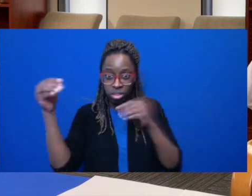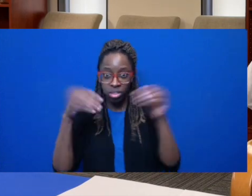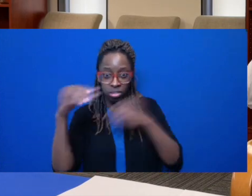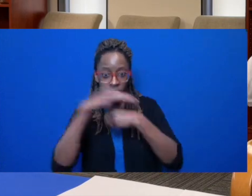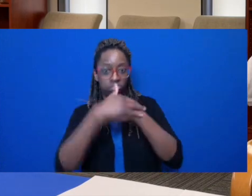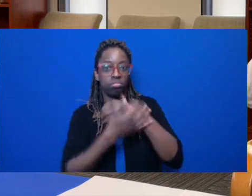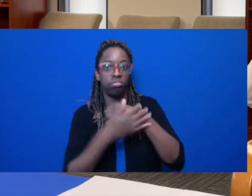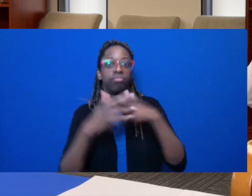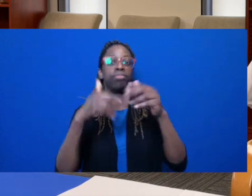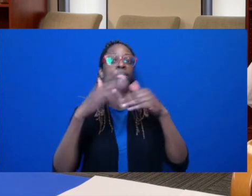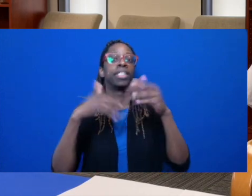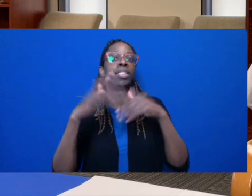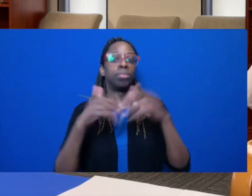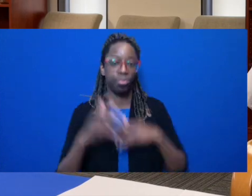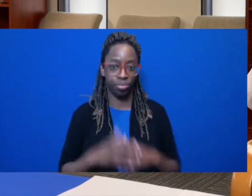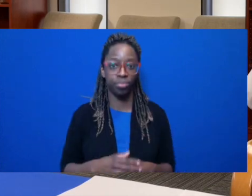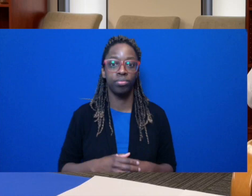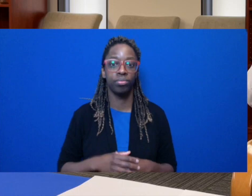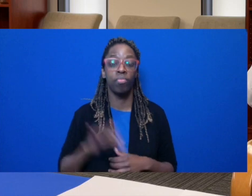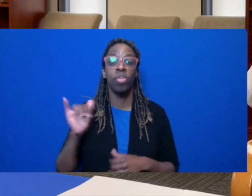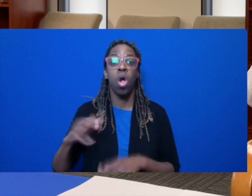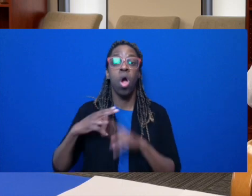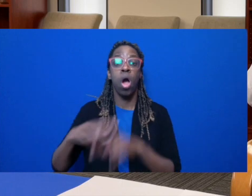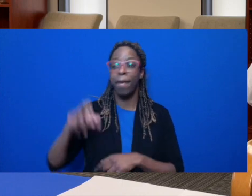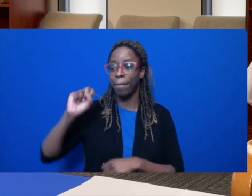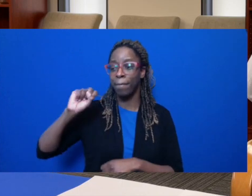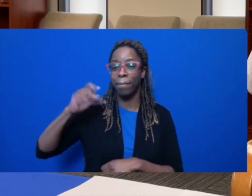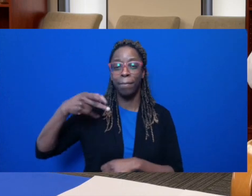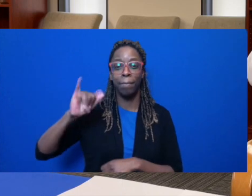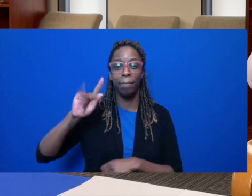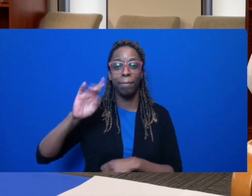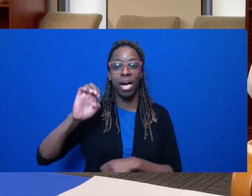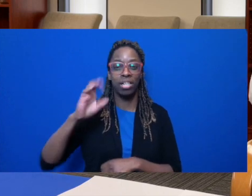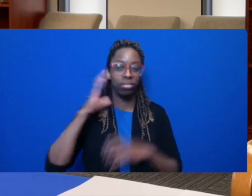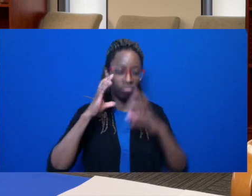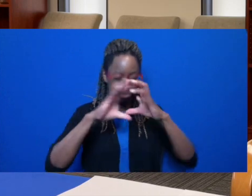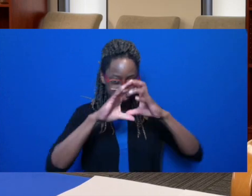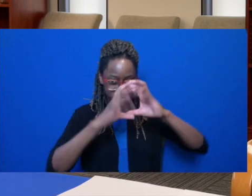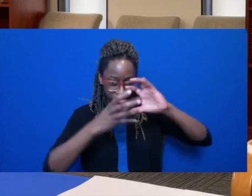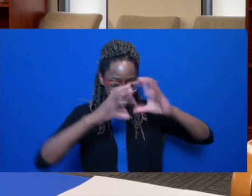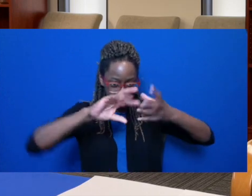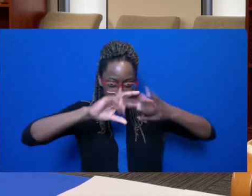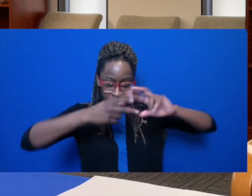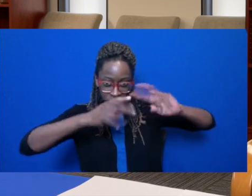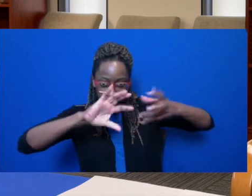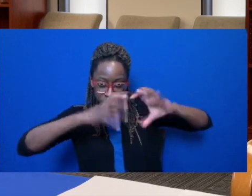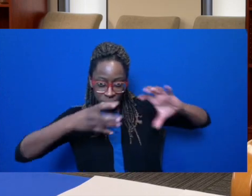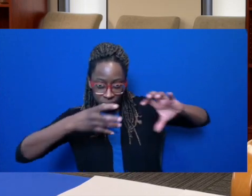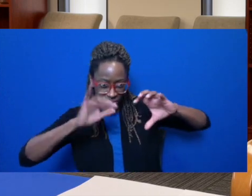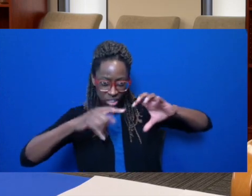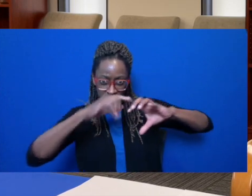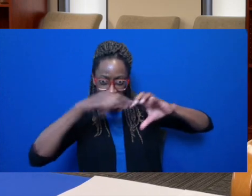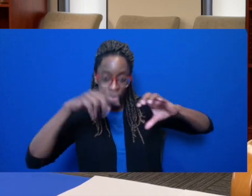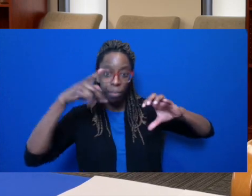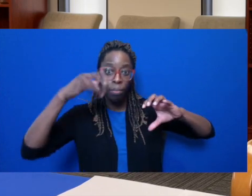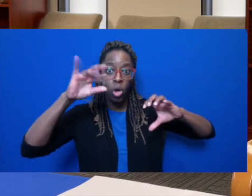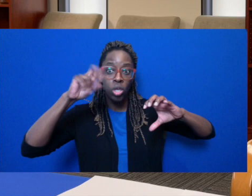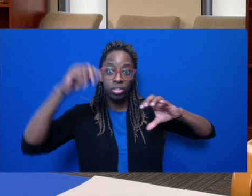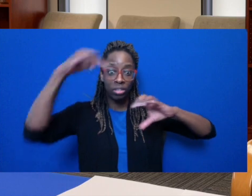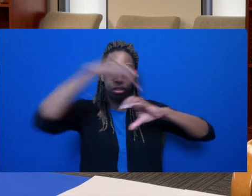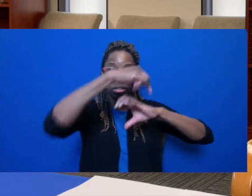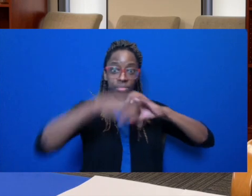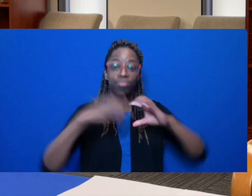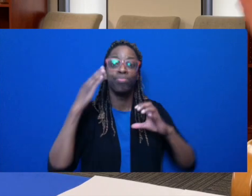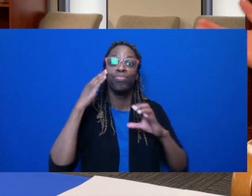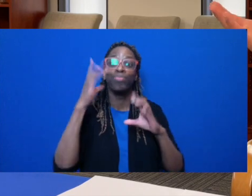as a circle or a sphere, the spike protein is on the outside of the virus, and it's a spike protein that actually attaches